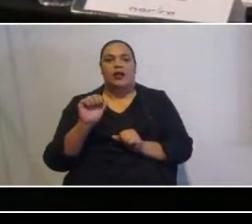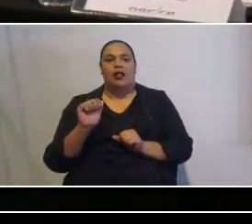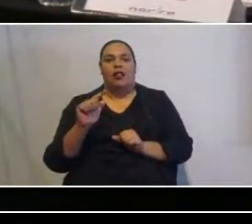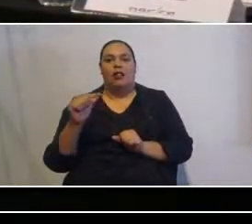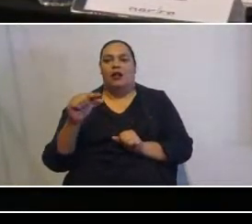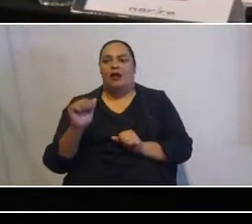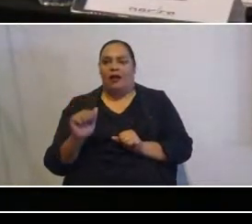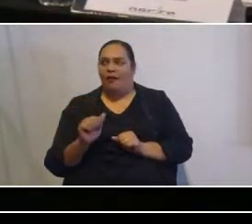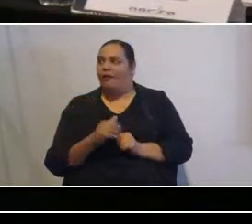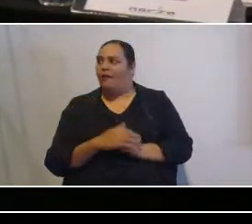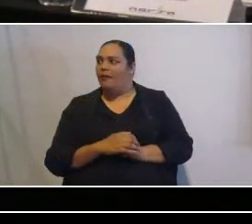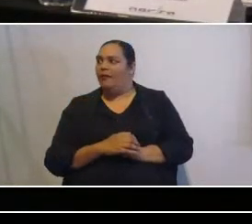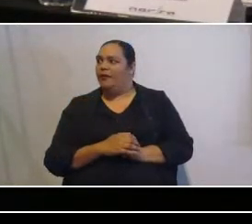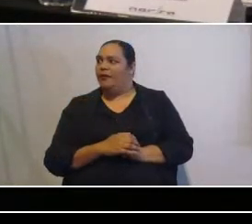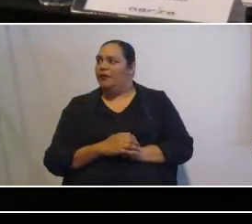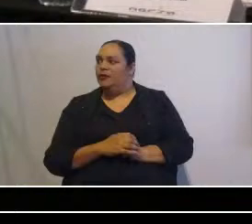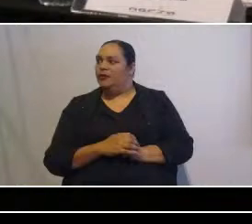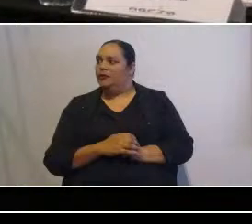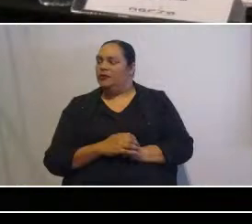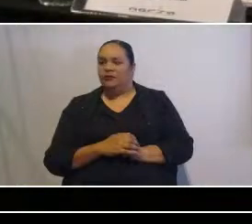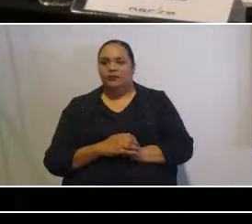Mr. Ndlandlangidi,